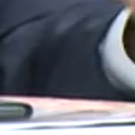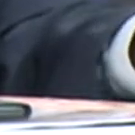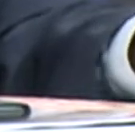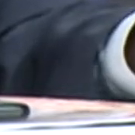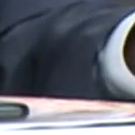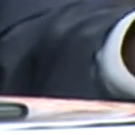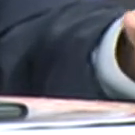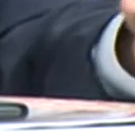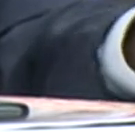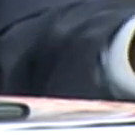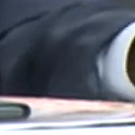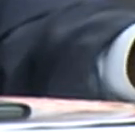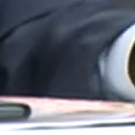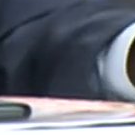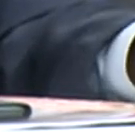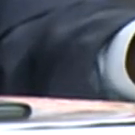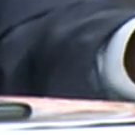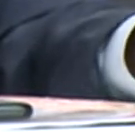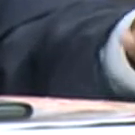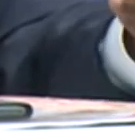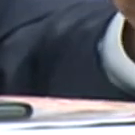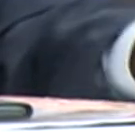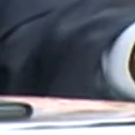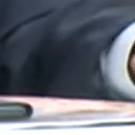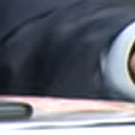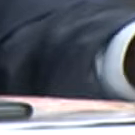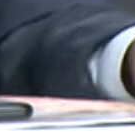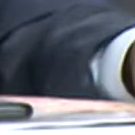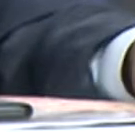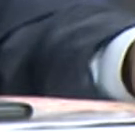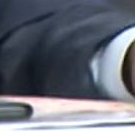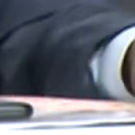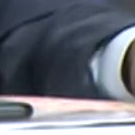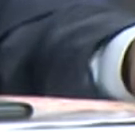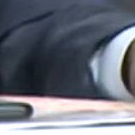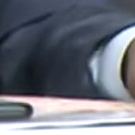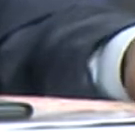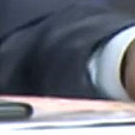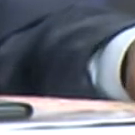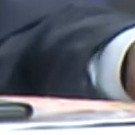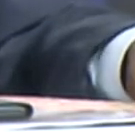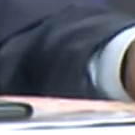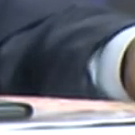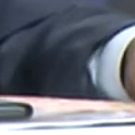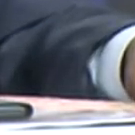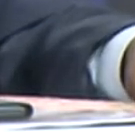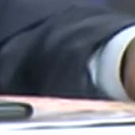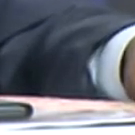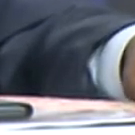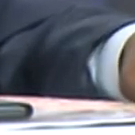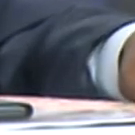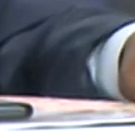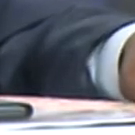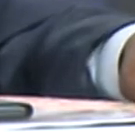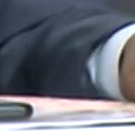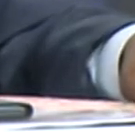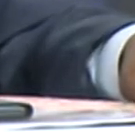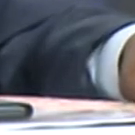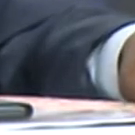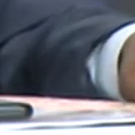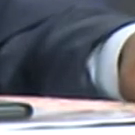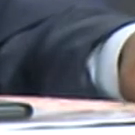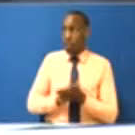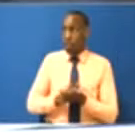they kept on repeating what we've heard before there are no new ideas and if you ask me i think they should receive a